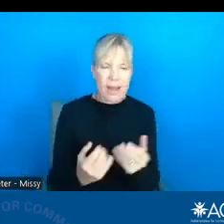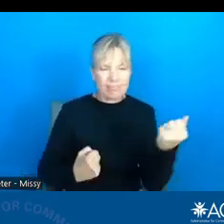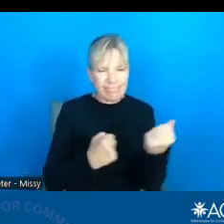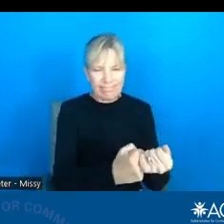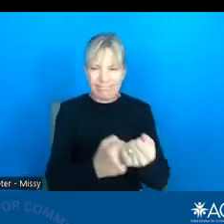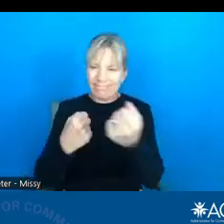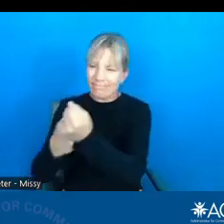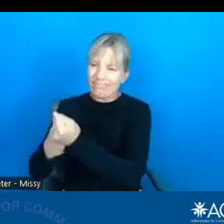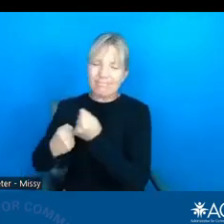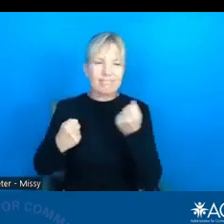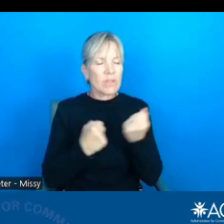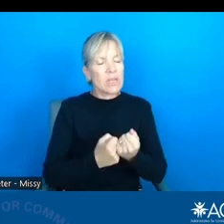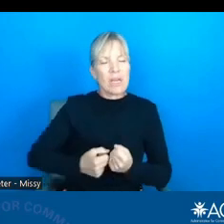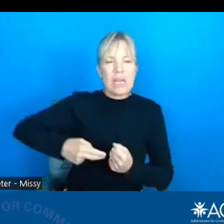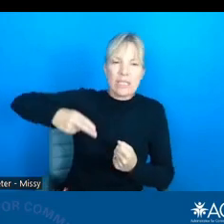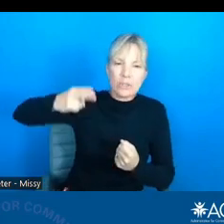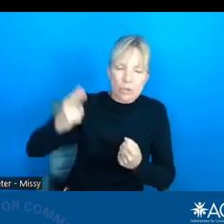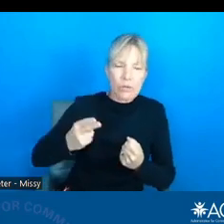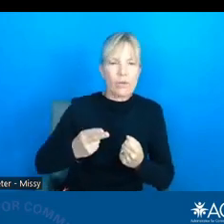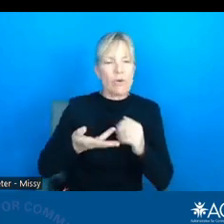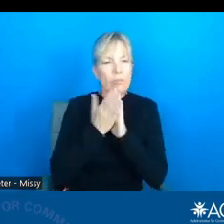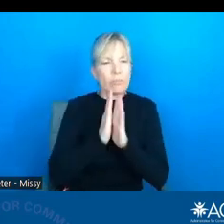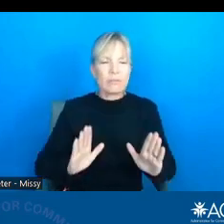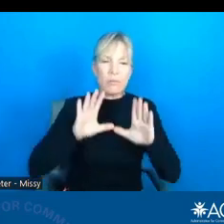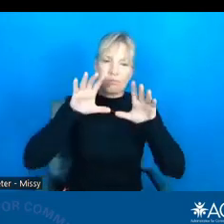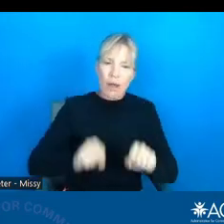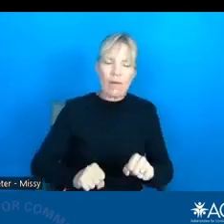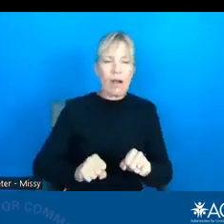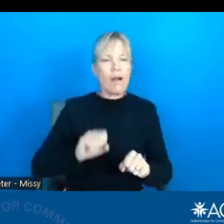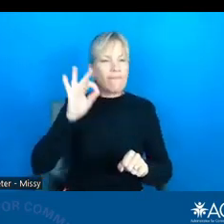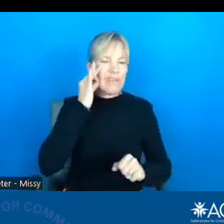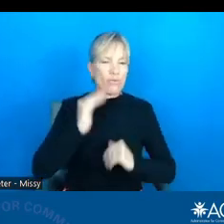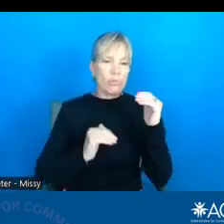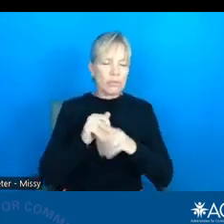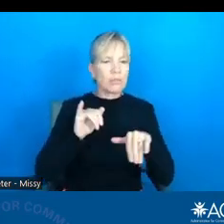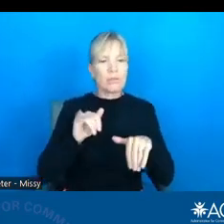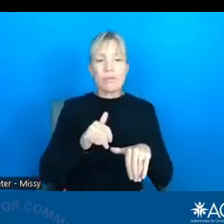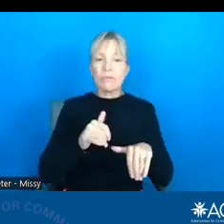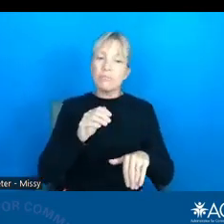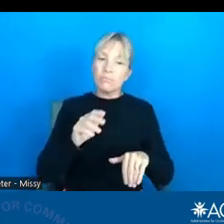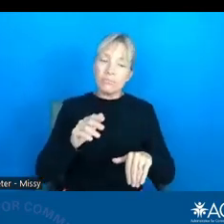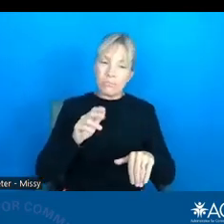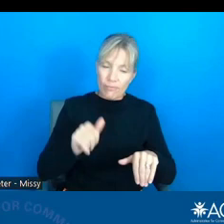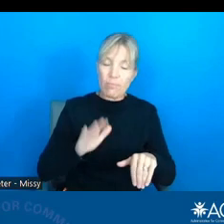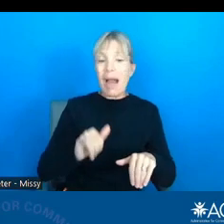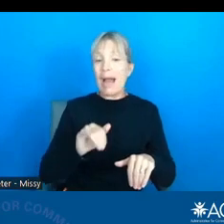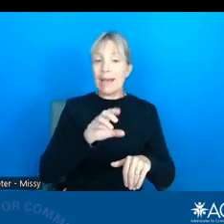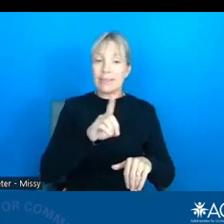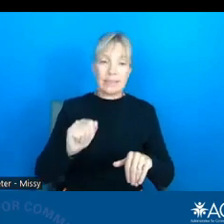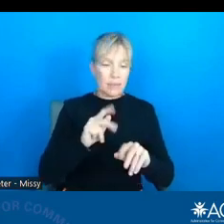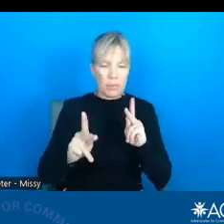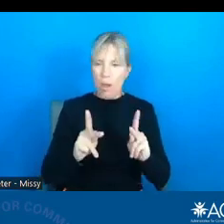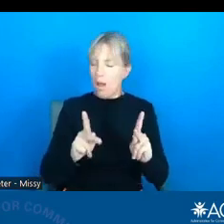and historic, peaceful occupation of a federal building by disabled people. And this really